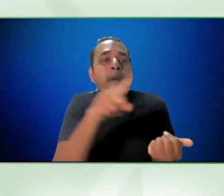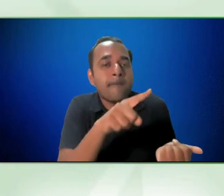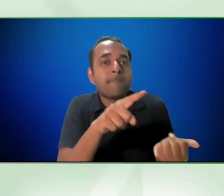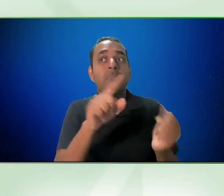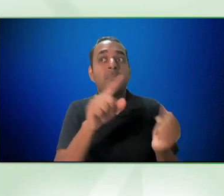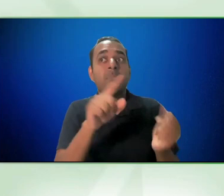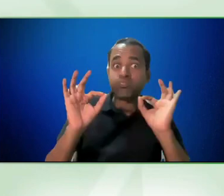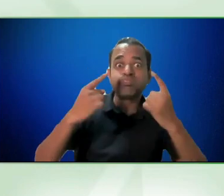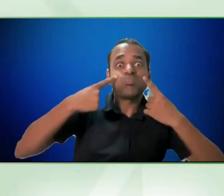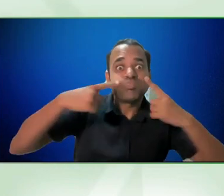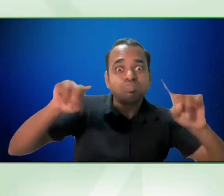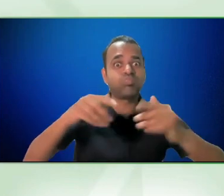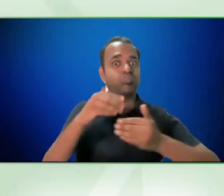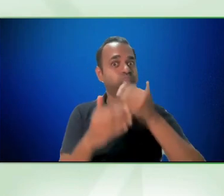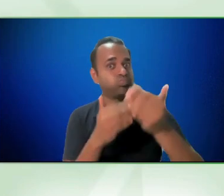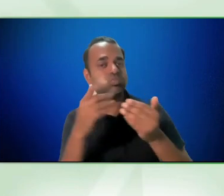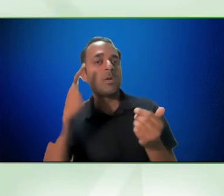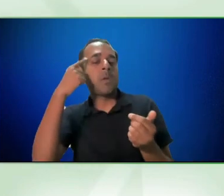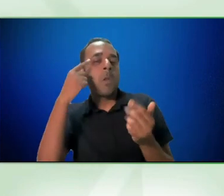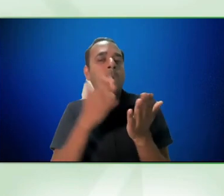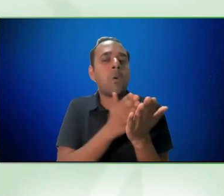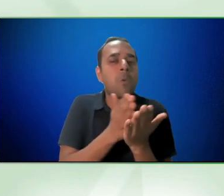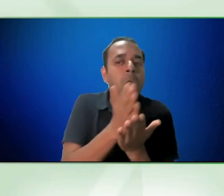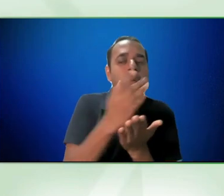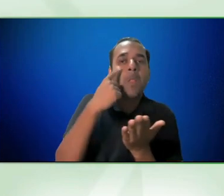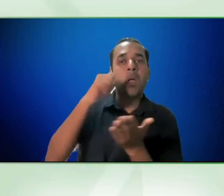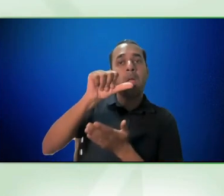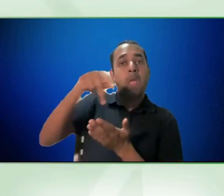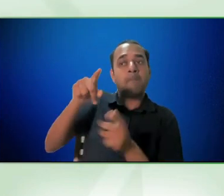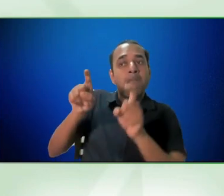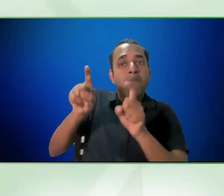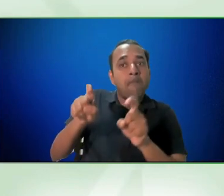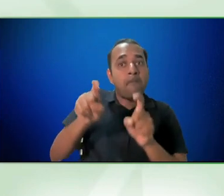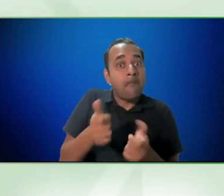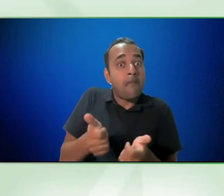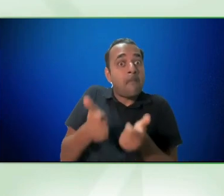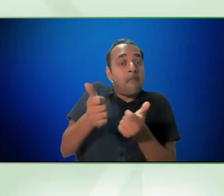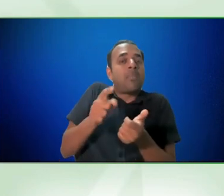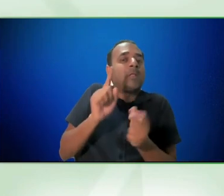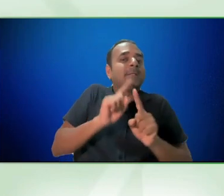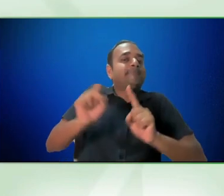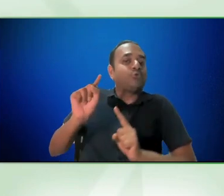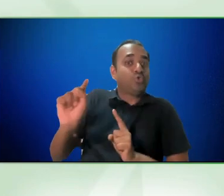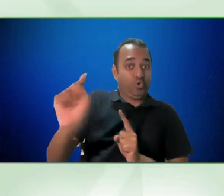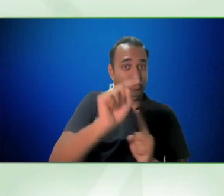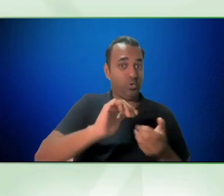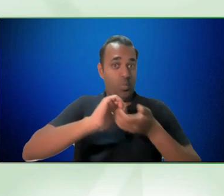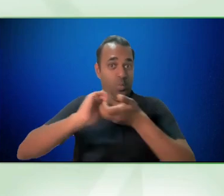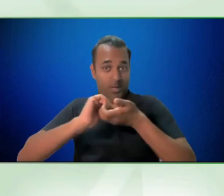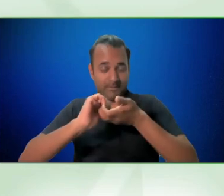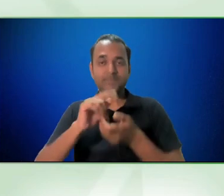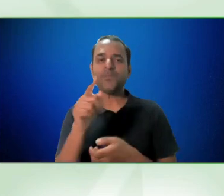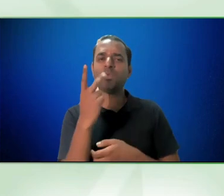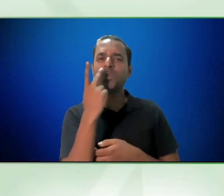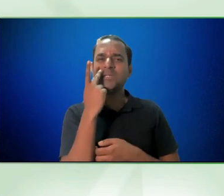as a core feature of what they do. What do you see as internal barriers to that? Like, what do you see as like key stoppers for that momentum? I think